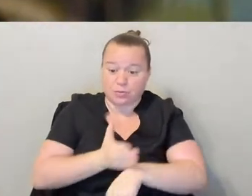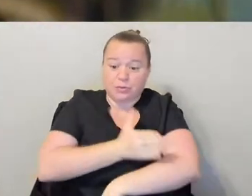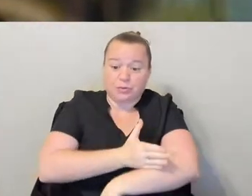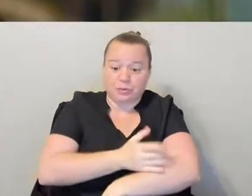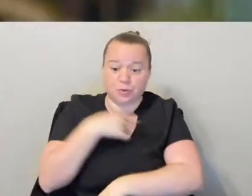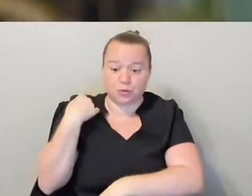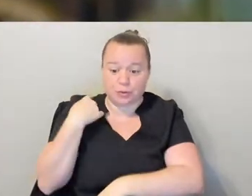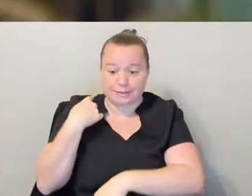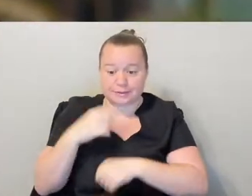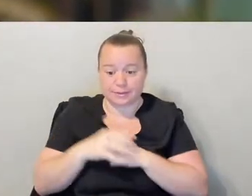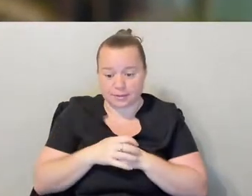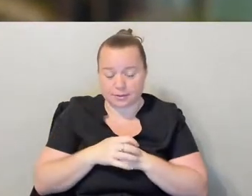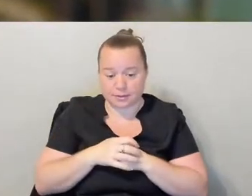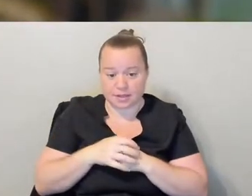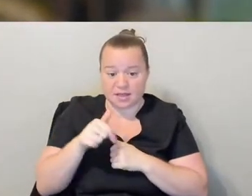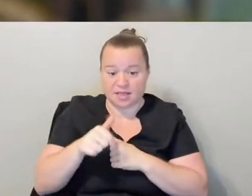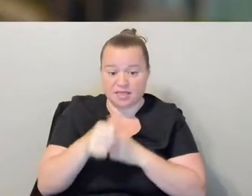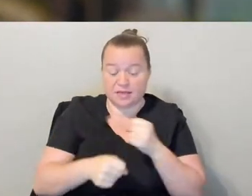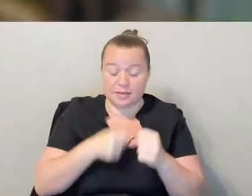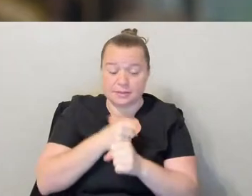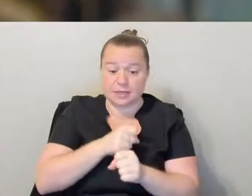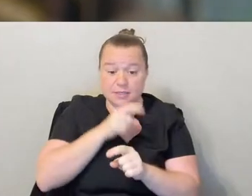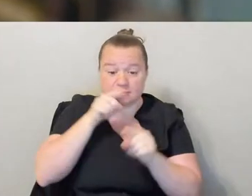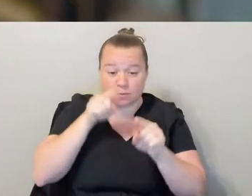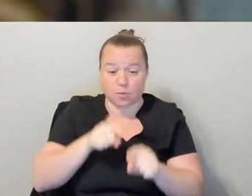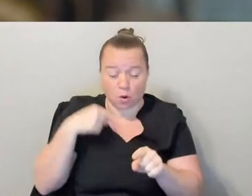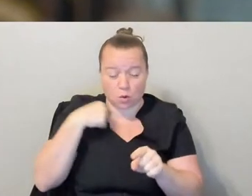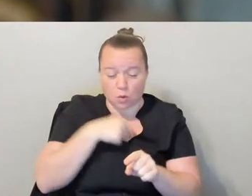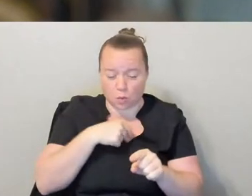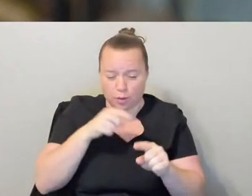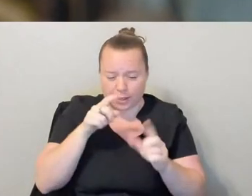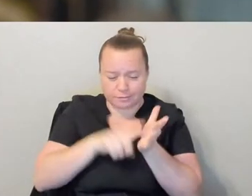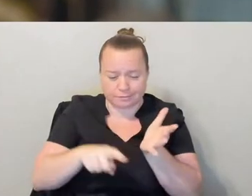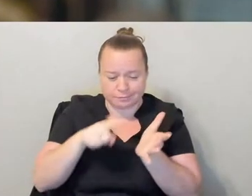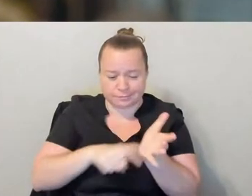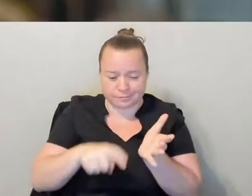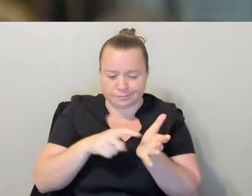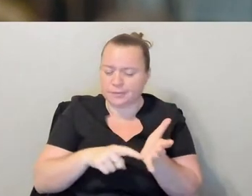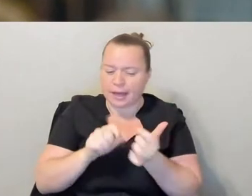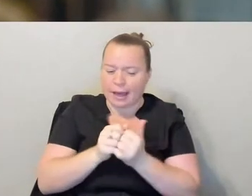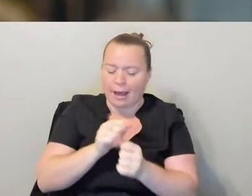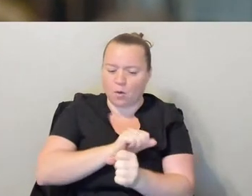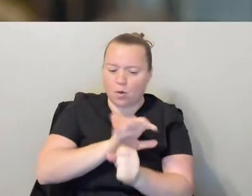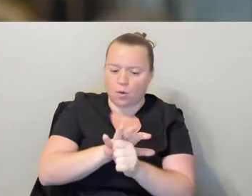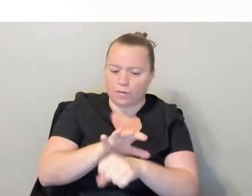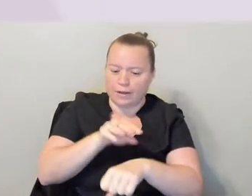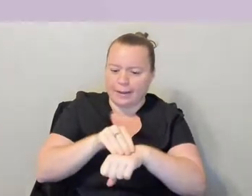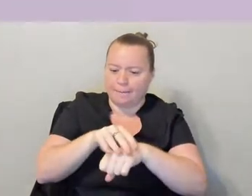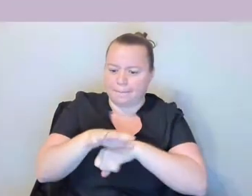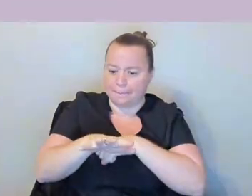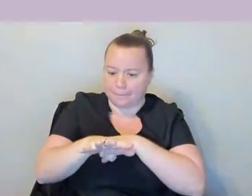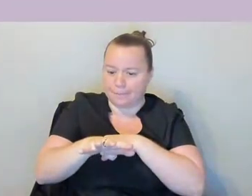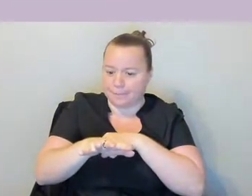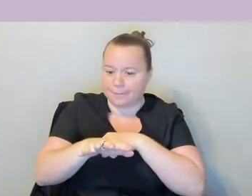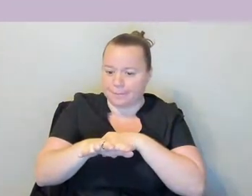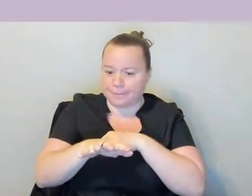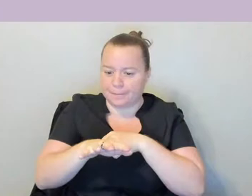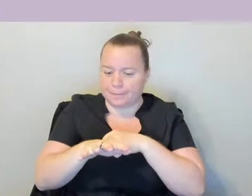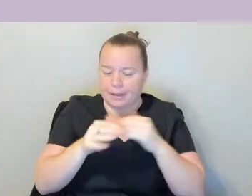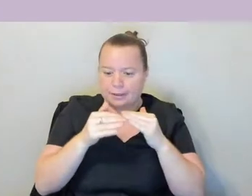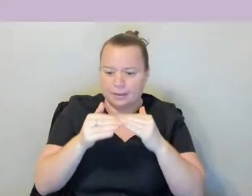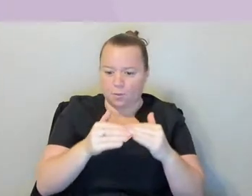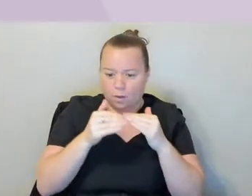part of this year's index report, we have looked at the fallout from the pandemic, and this is what we found.